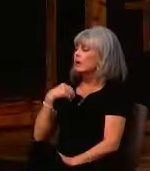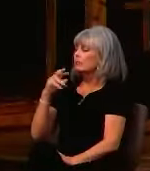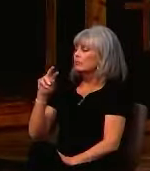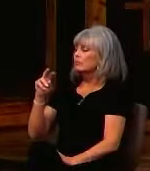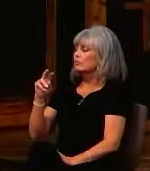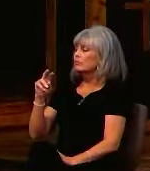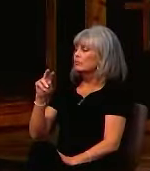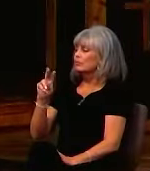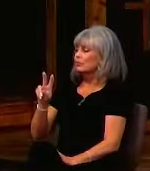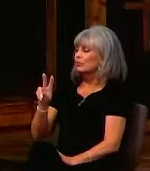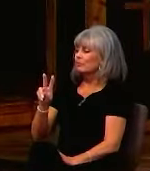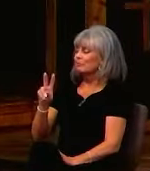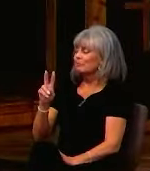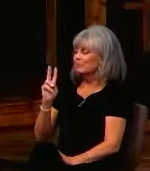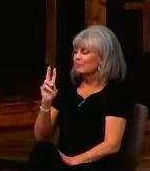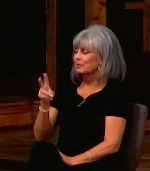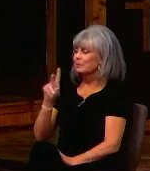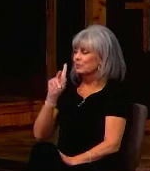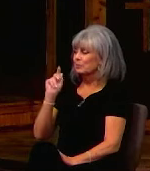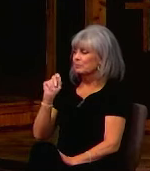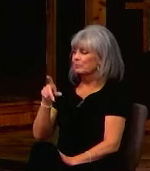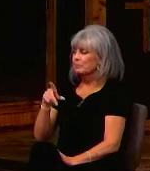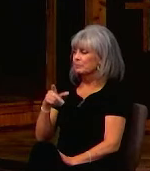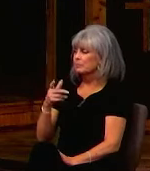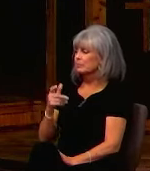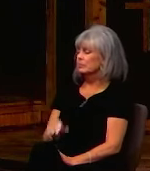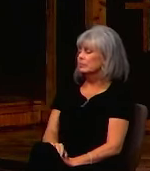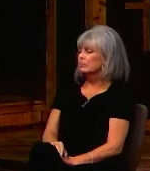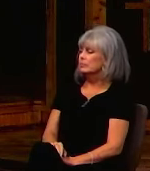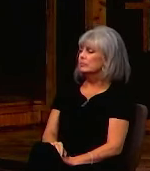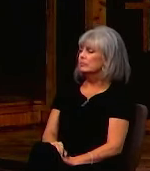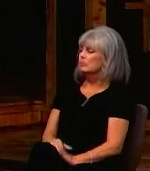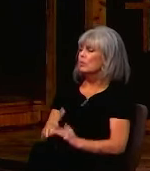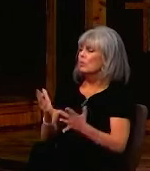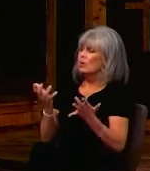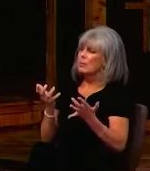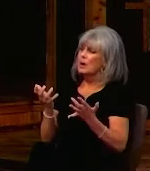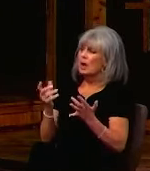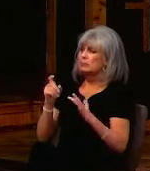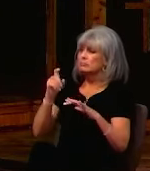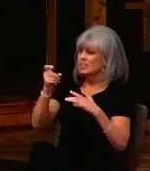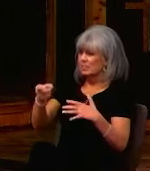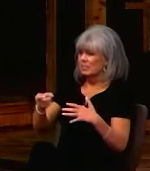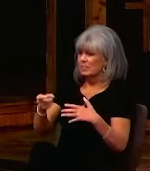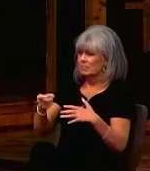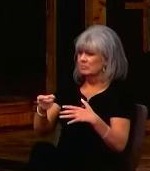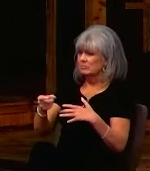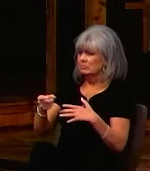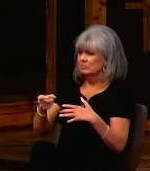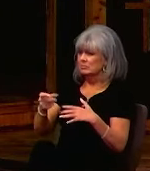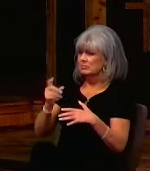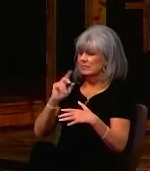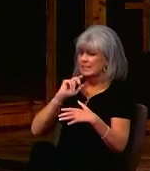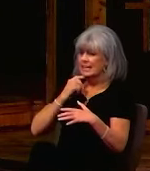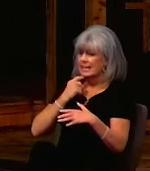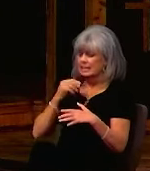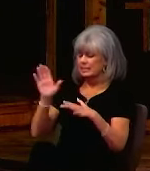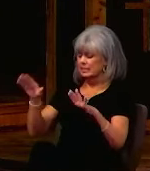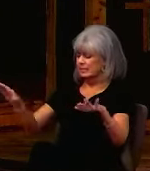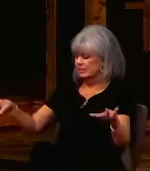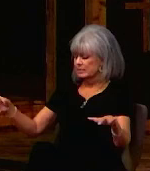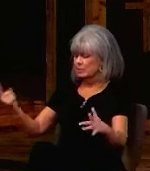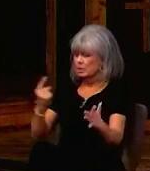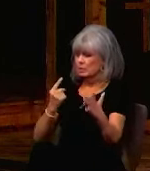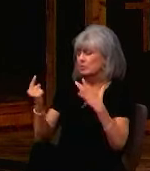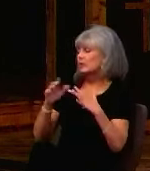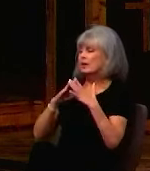this. But what about, like, giving candy to the kids who come trick-or-treating on your door? Don't do that at all? Just tell them to send them